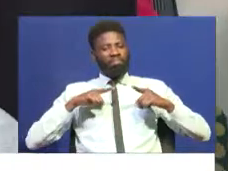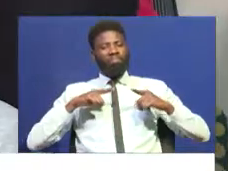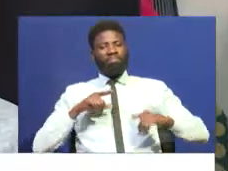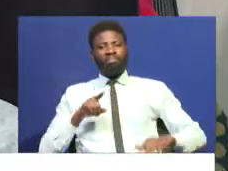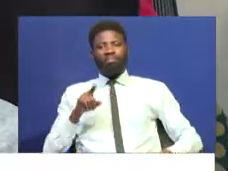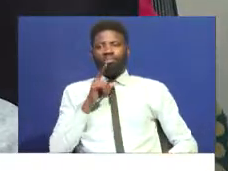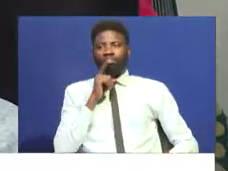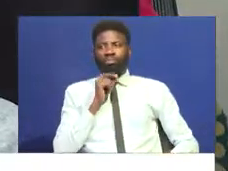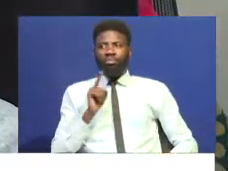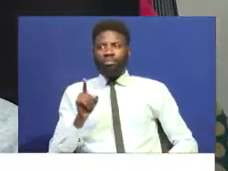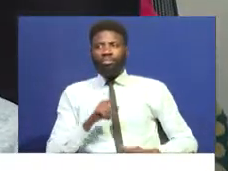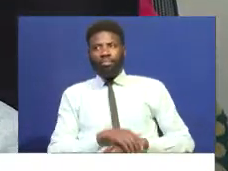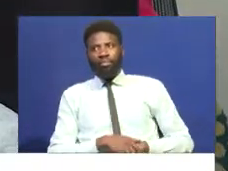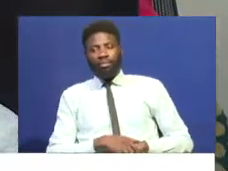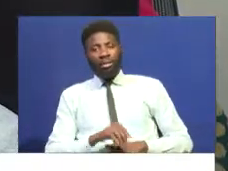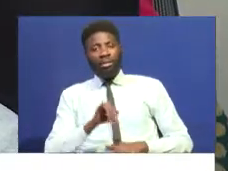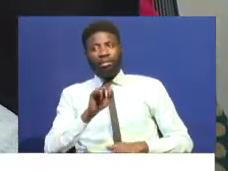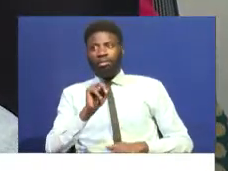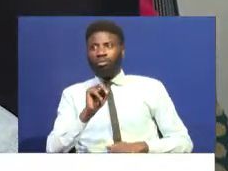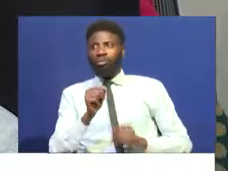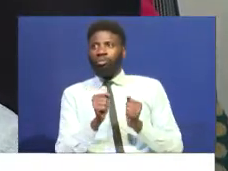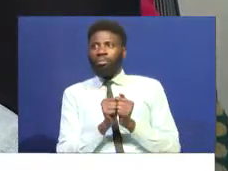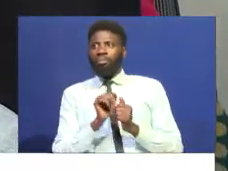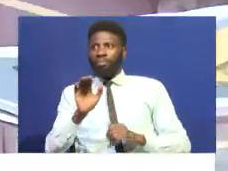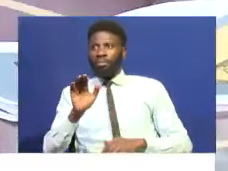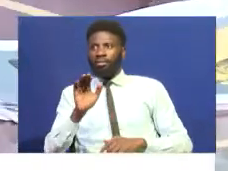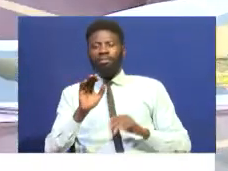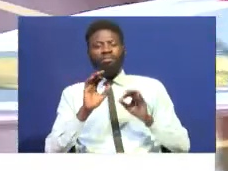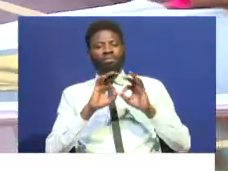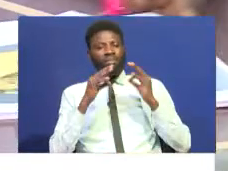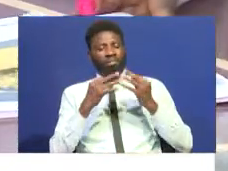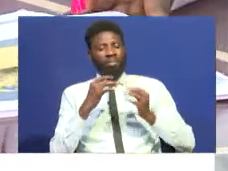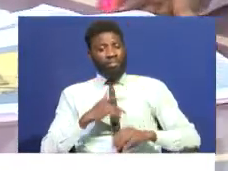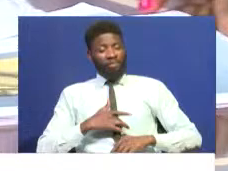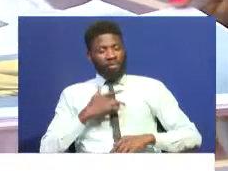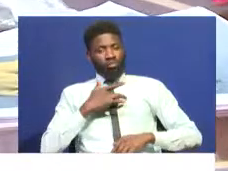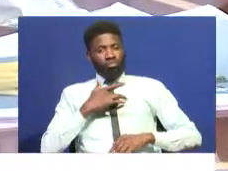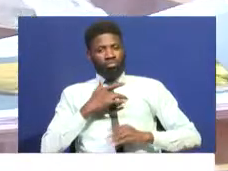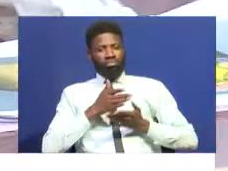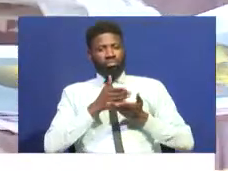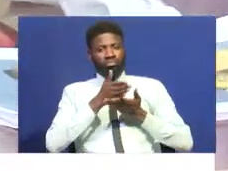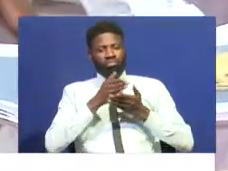boy. For Ian and his family, the surgery is more than a medical